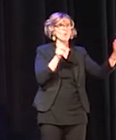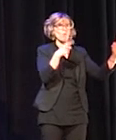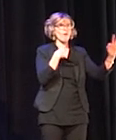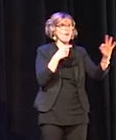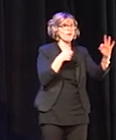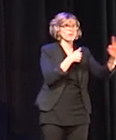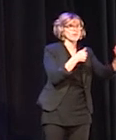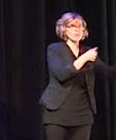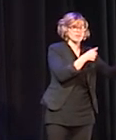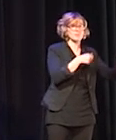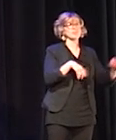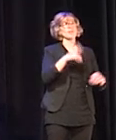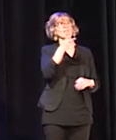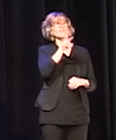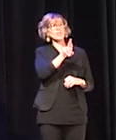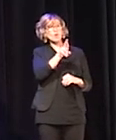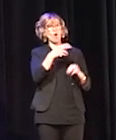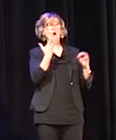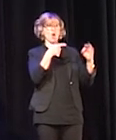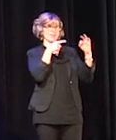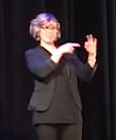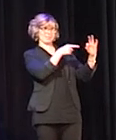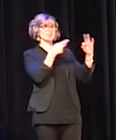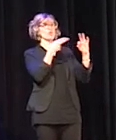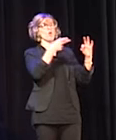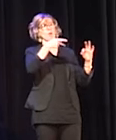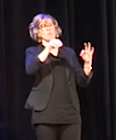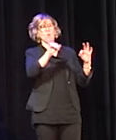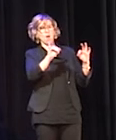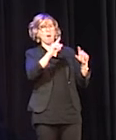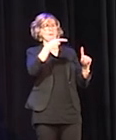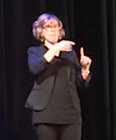us. And in VR, generally, what we've been calling these are points of interest, or POIs.